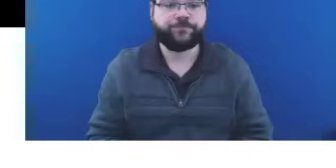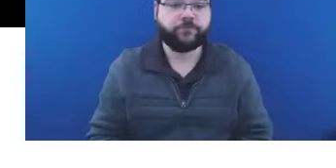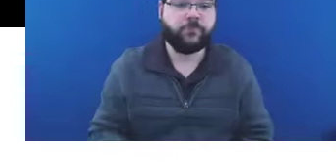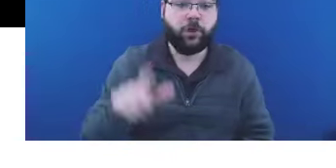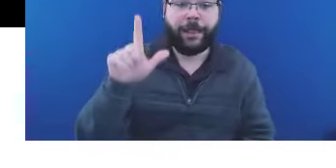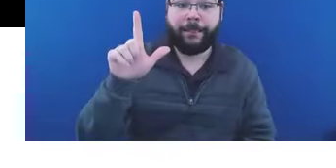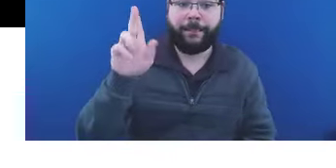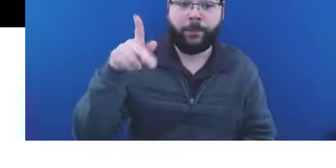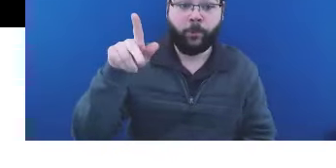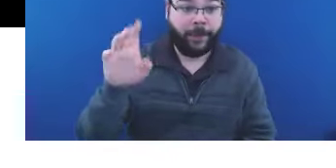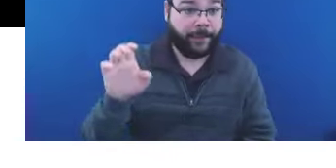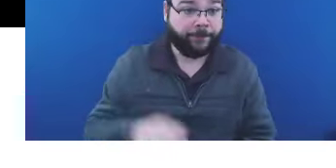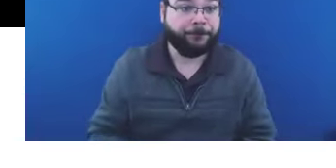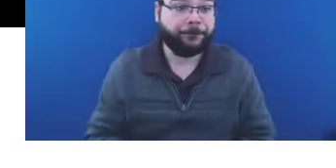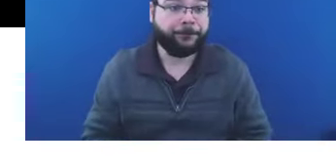Lupe.